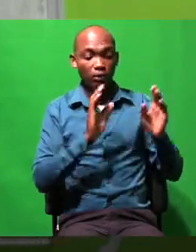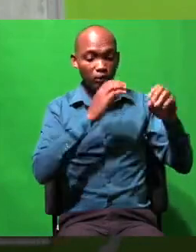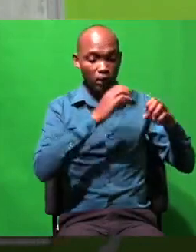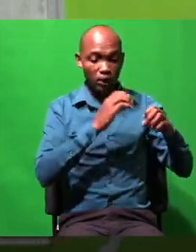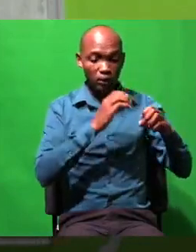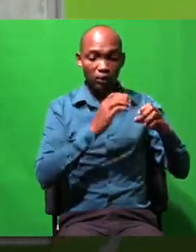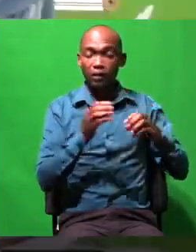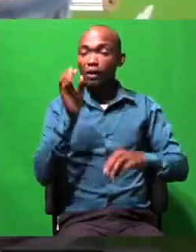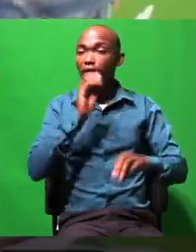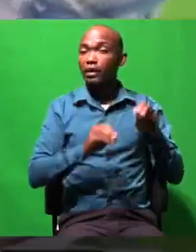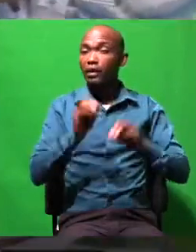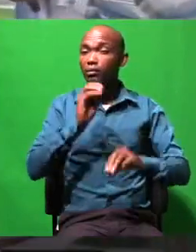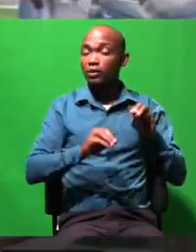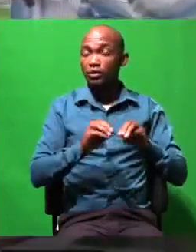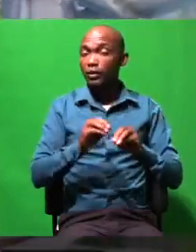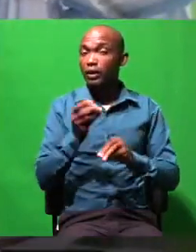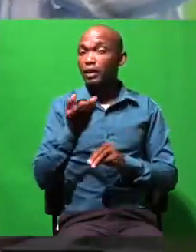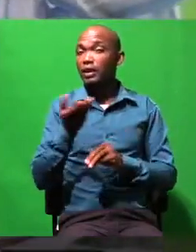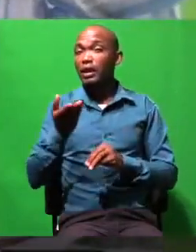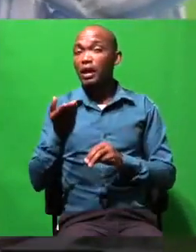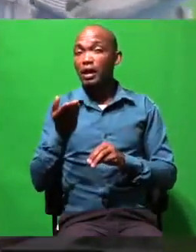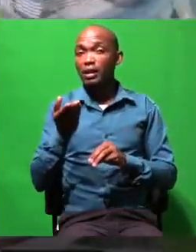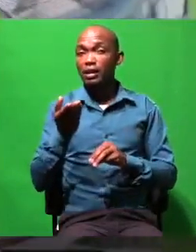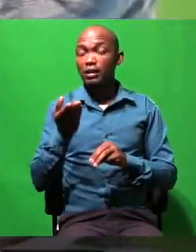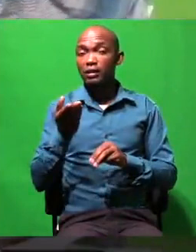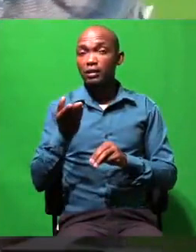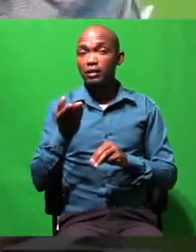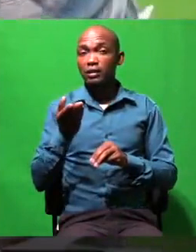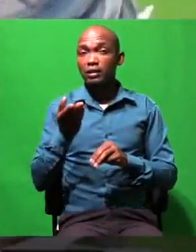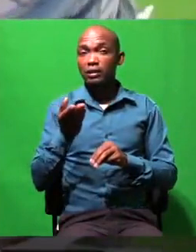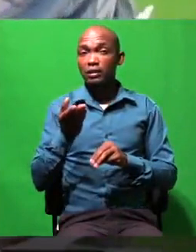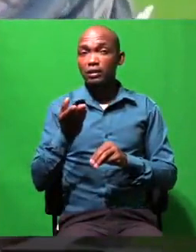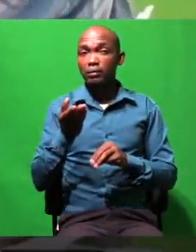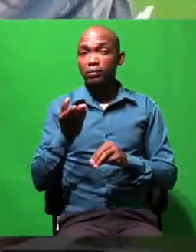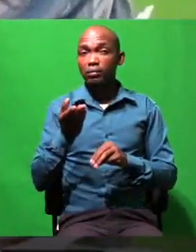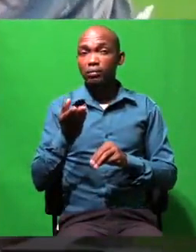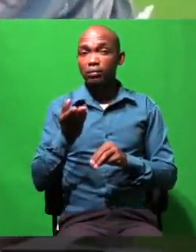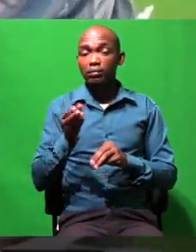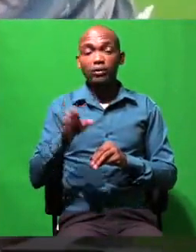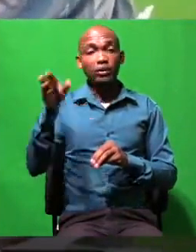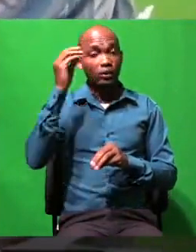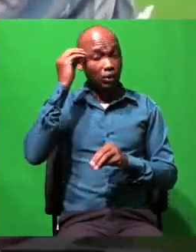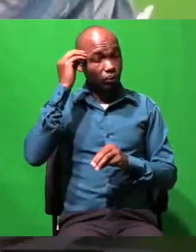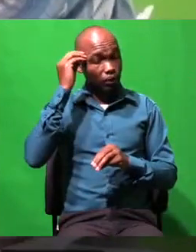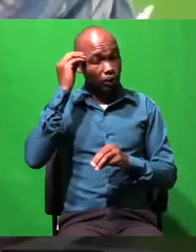we have chemistry and other subjects like biology,